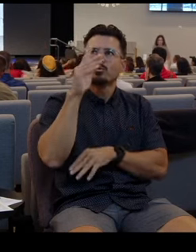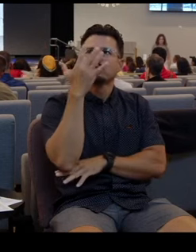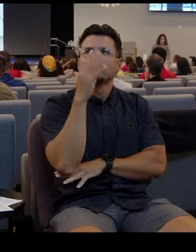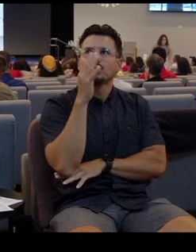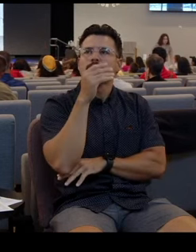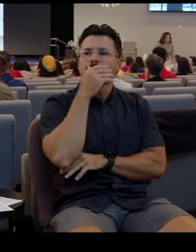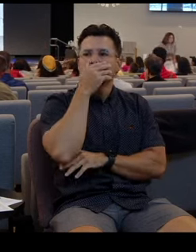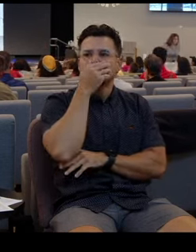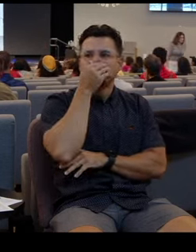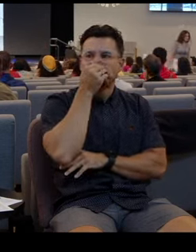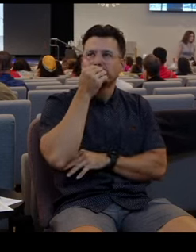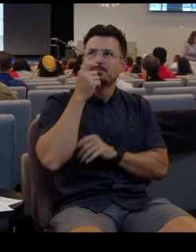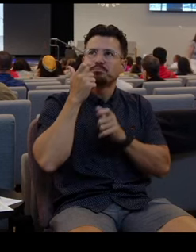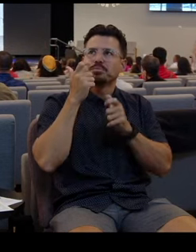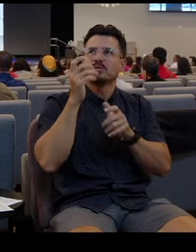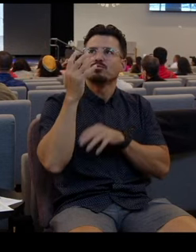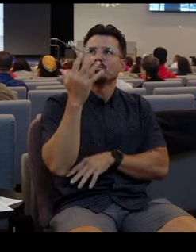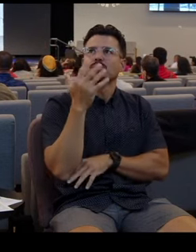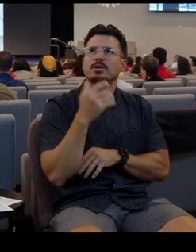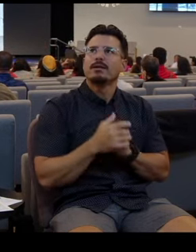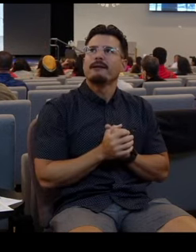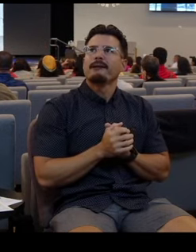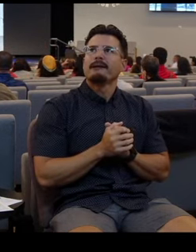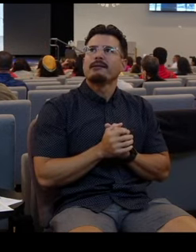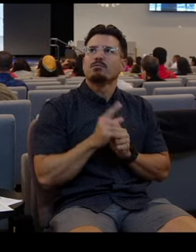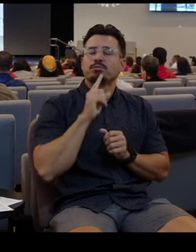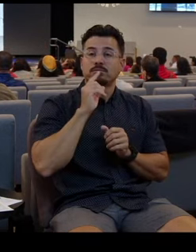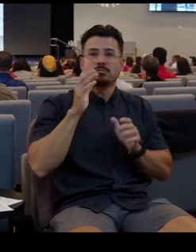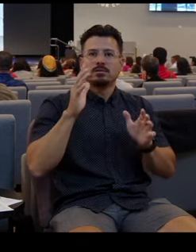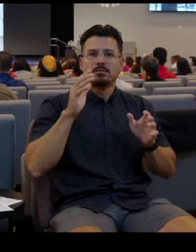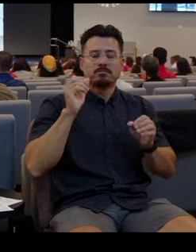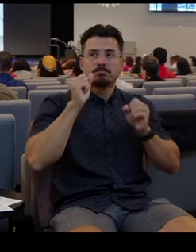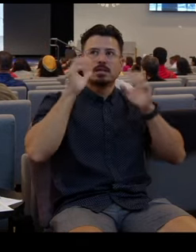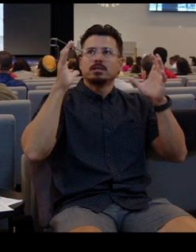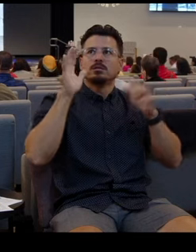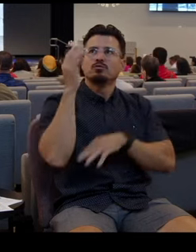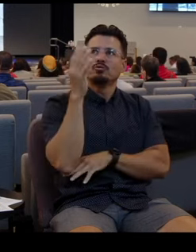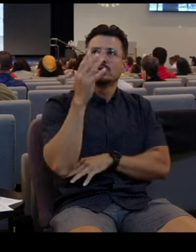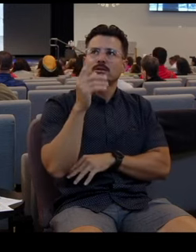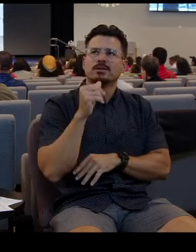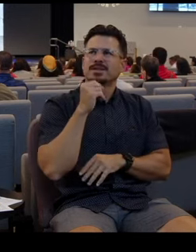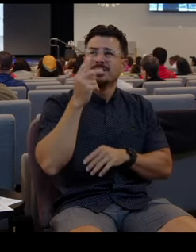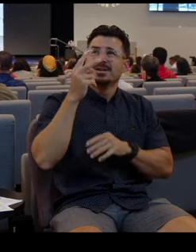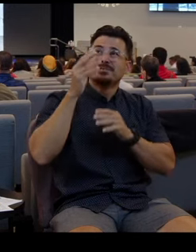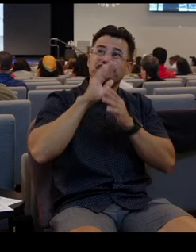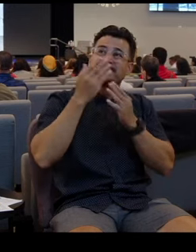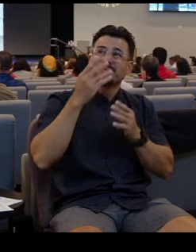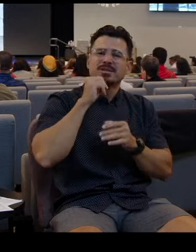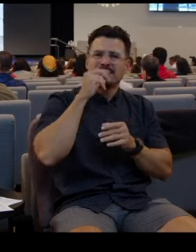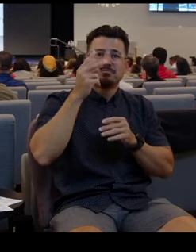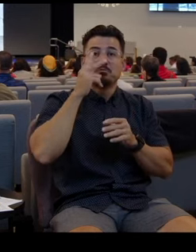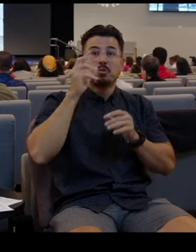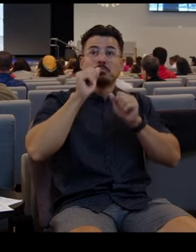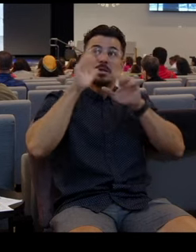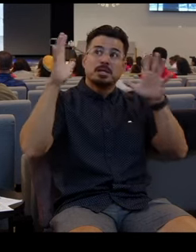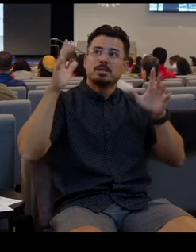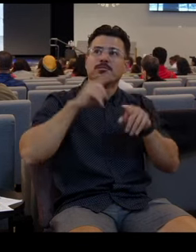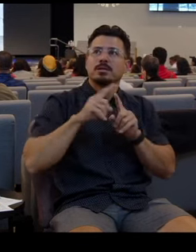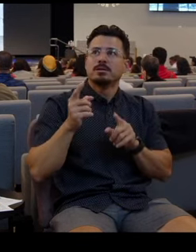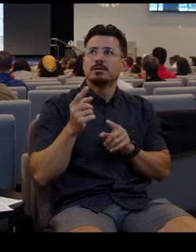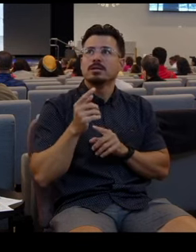This is by many considered one of the most amazing trees on earth. doesn't look all that amazing. But it was here